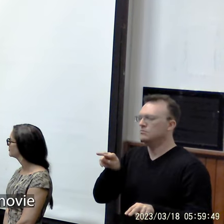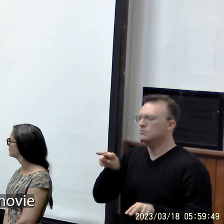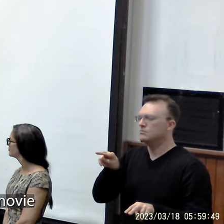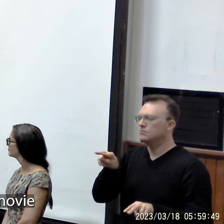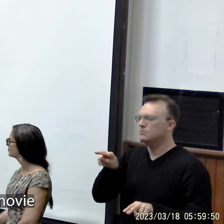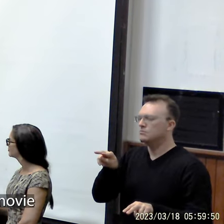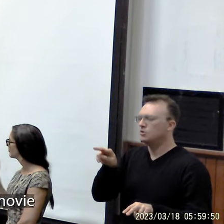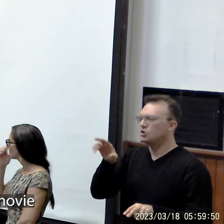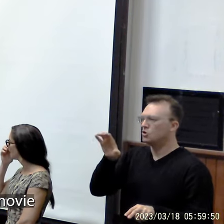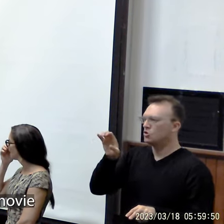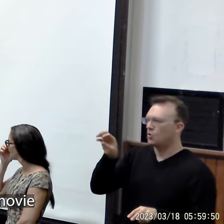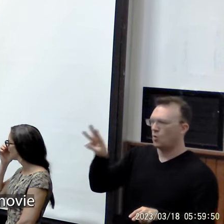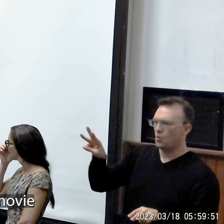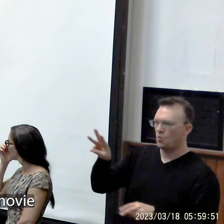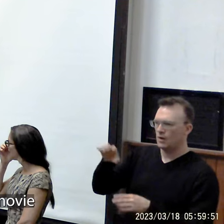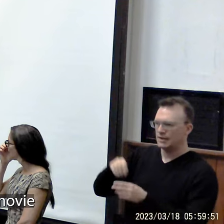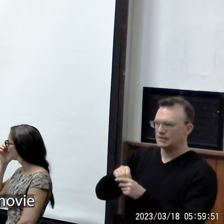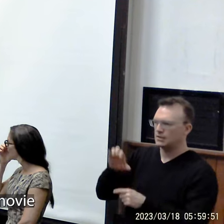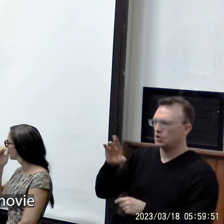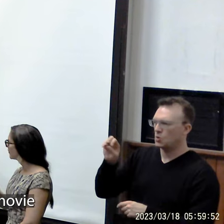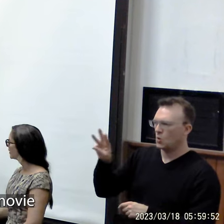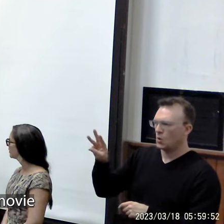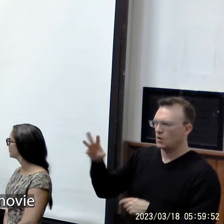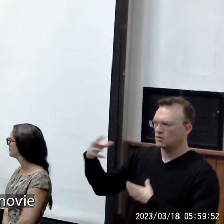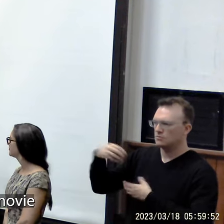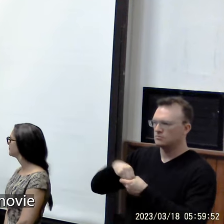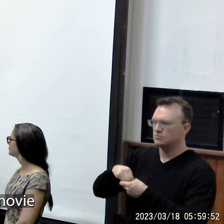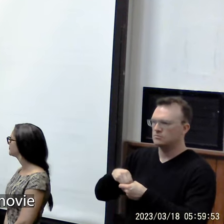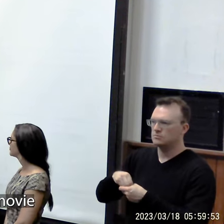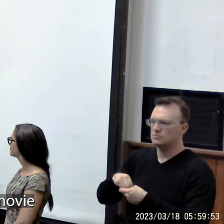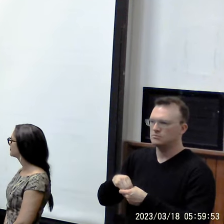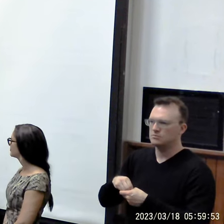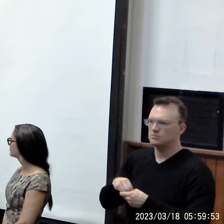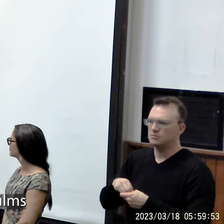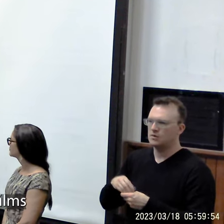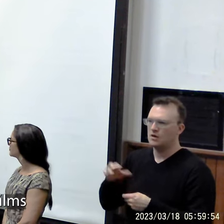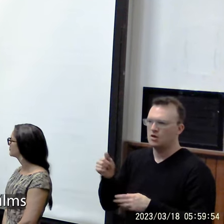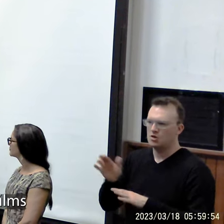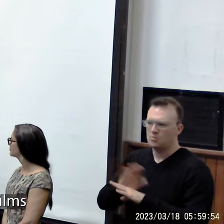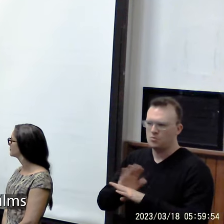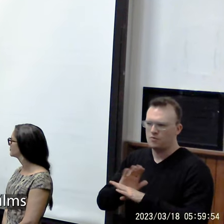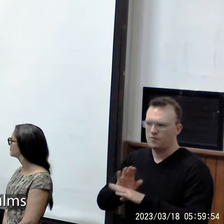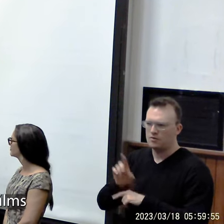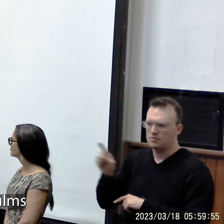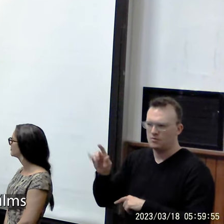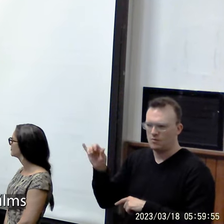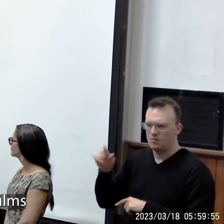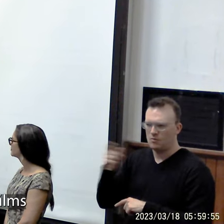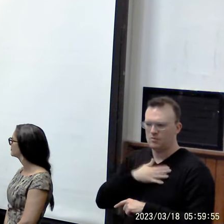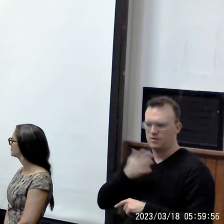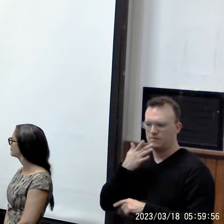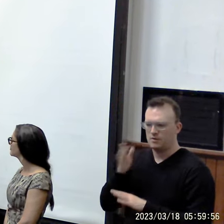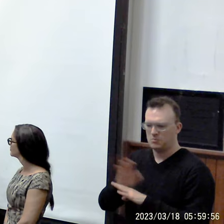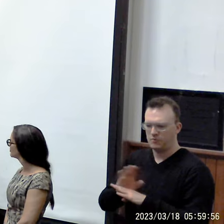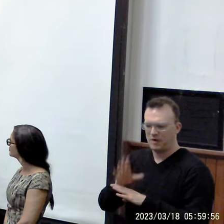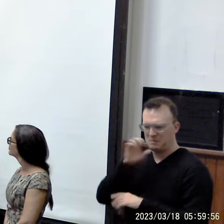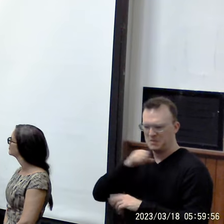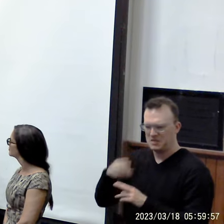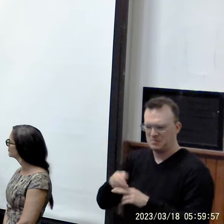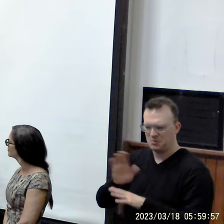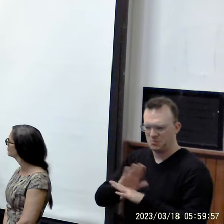There's a crow in the crows in terms of a Hitchcock movie. Which is also one of my favorite films. And so once